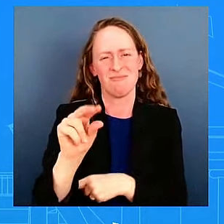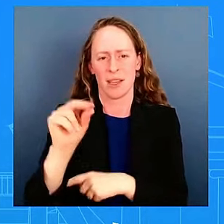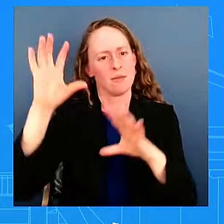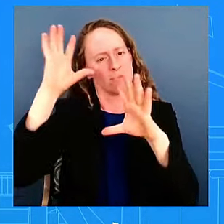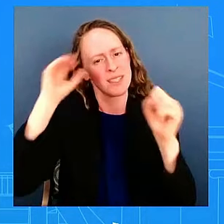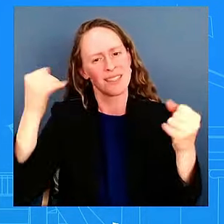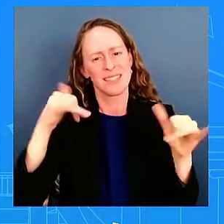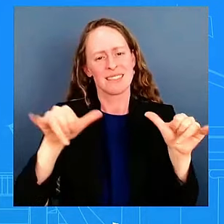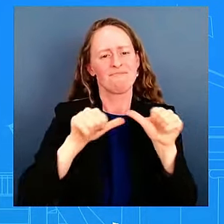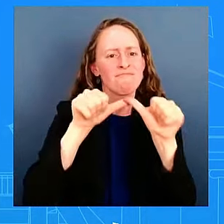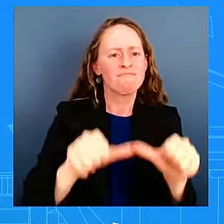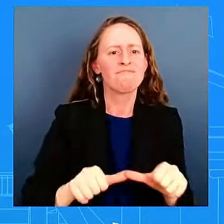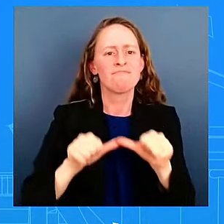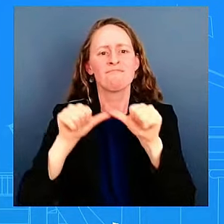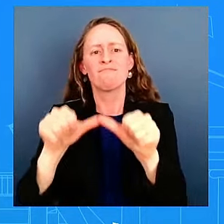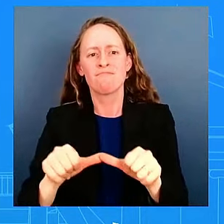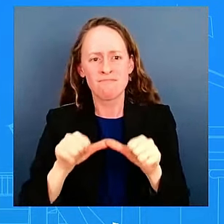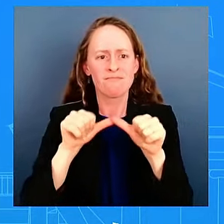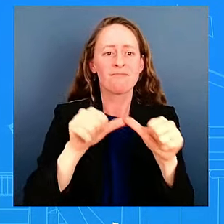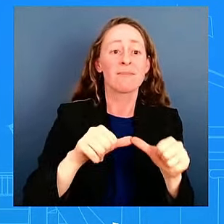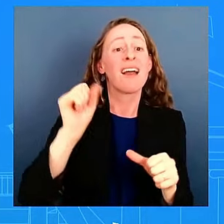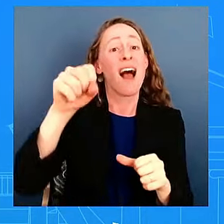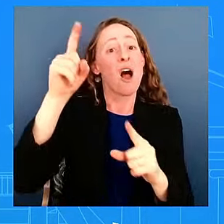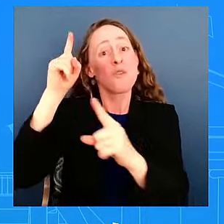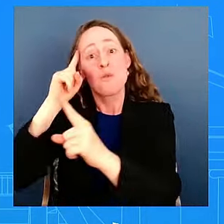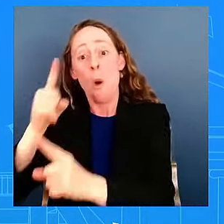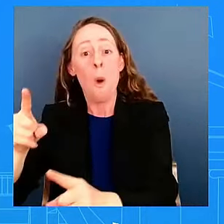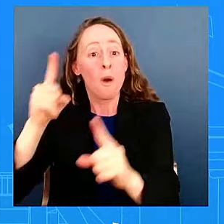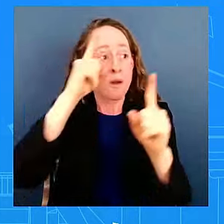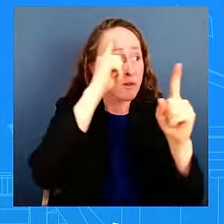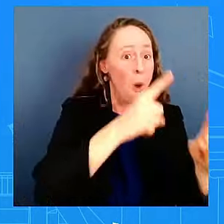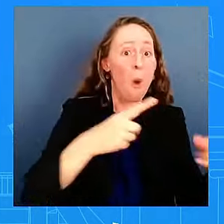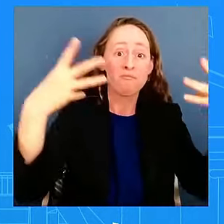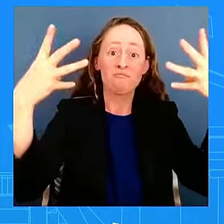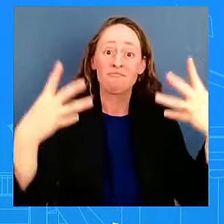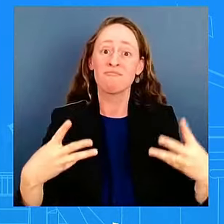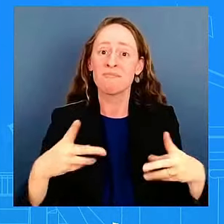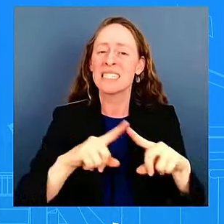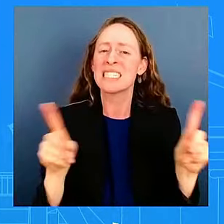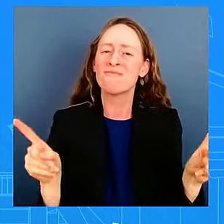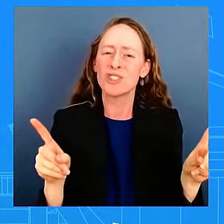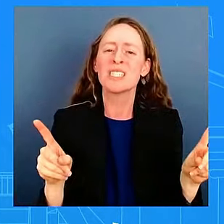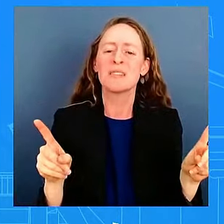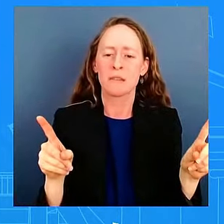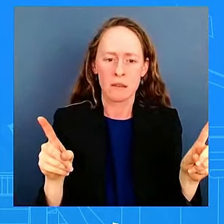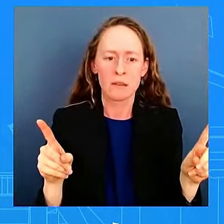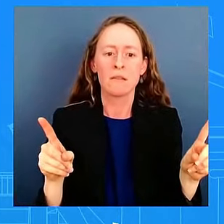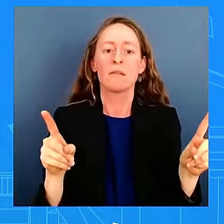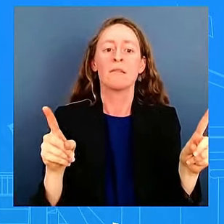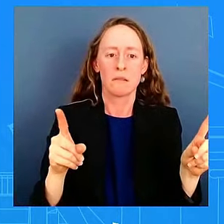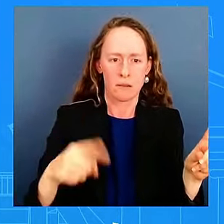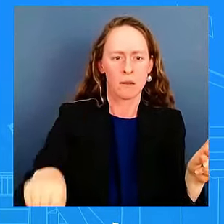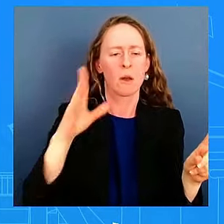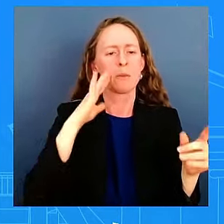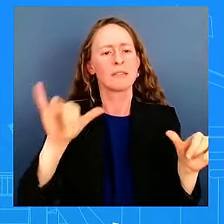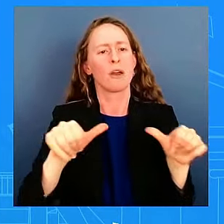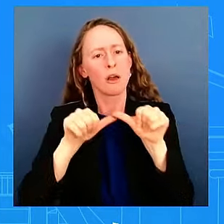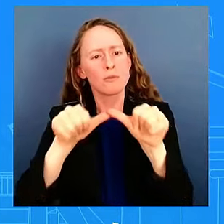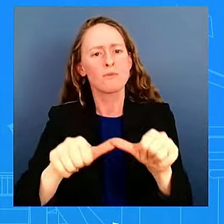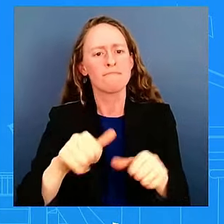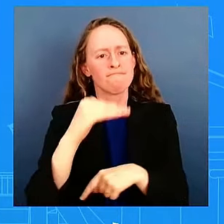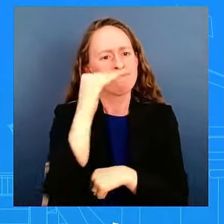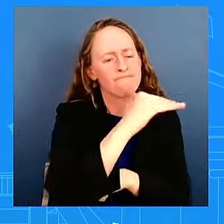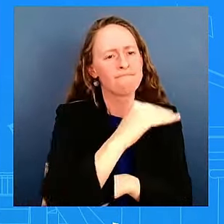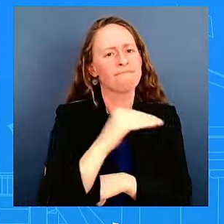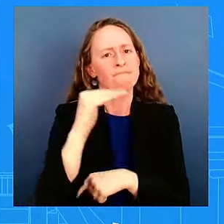agenda. That is the truth. That is the truth. And we're going to continue to speak to that difference, and the president's going to highlight his agenda. Does